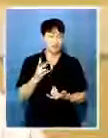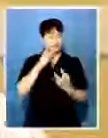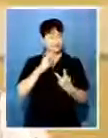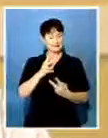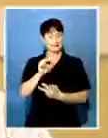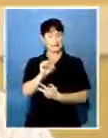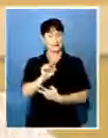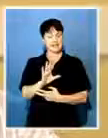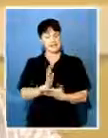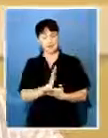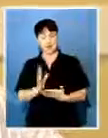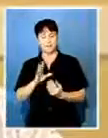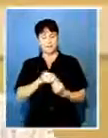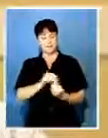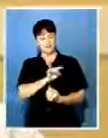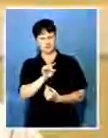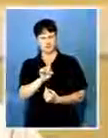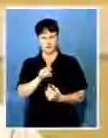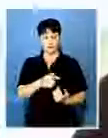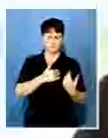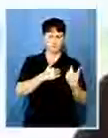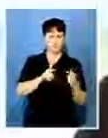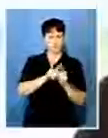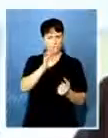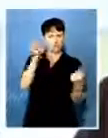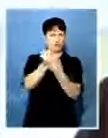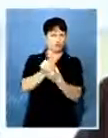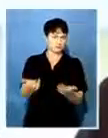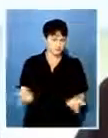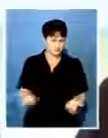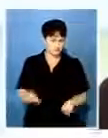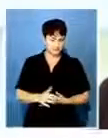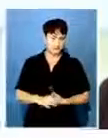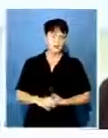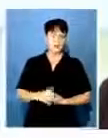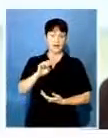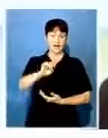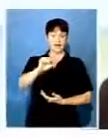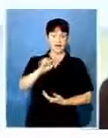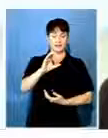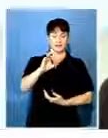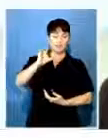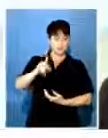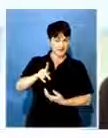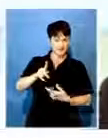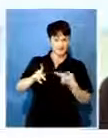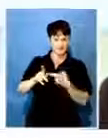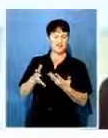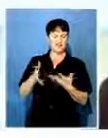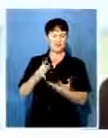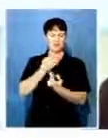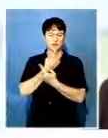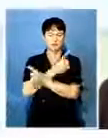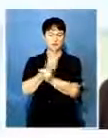members of the ANC were to be the ones to sponsor that motion. Parties like SACP have pronounced on